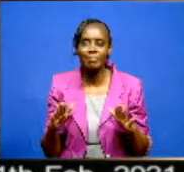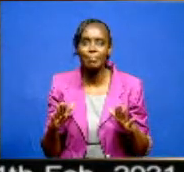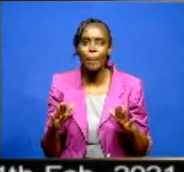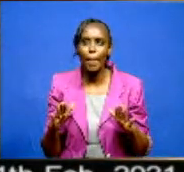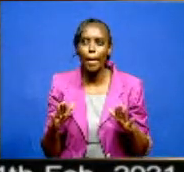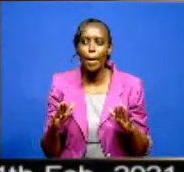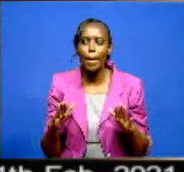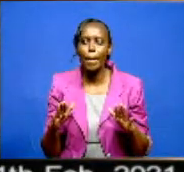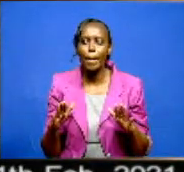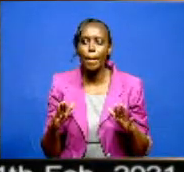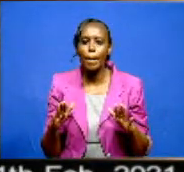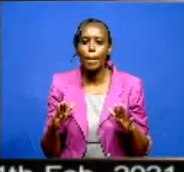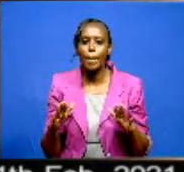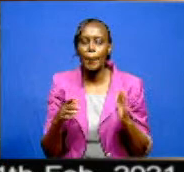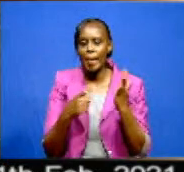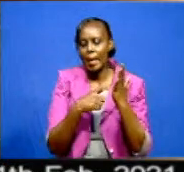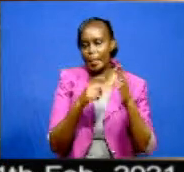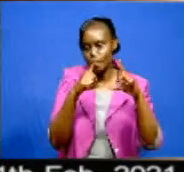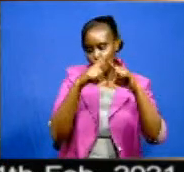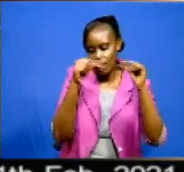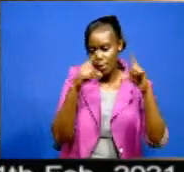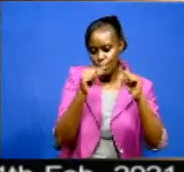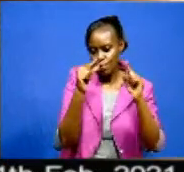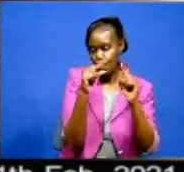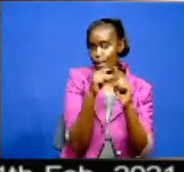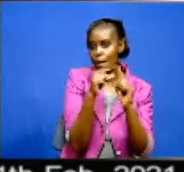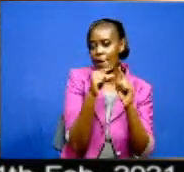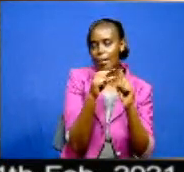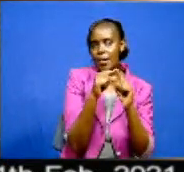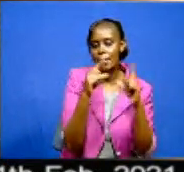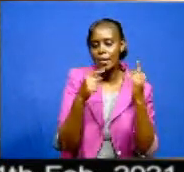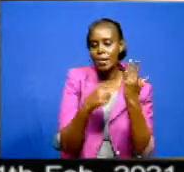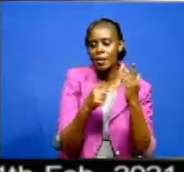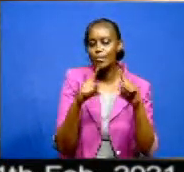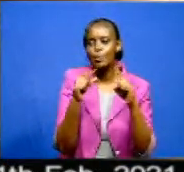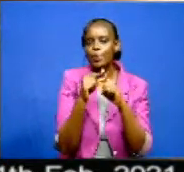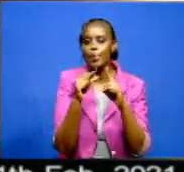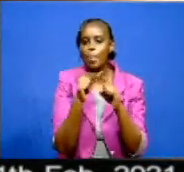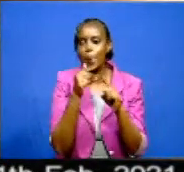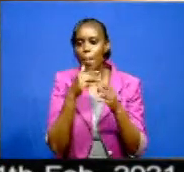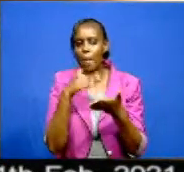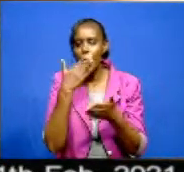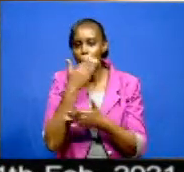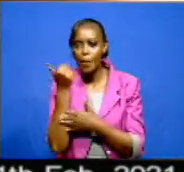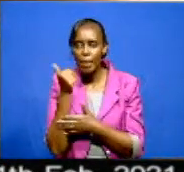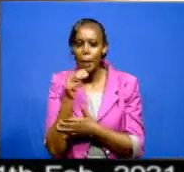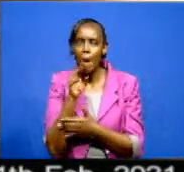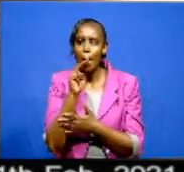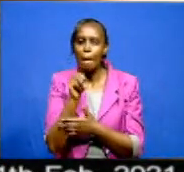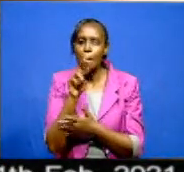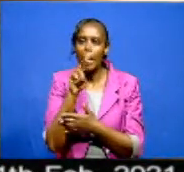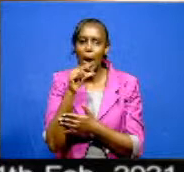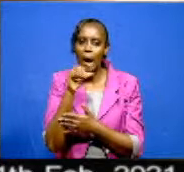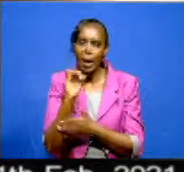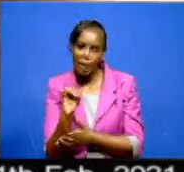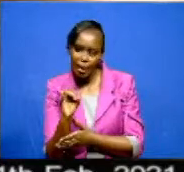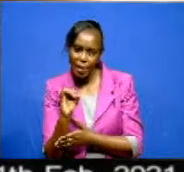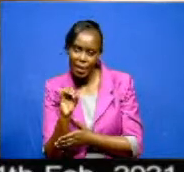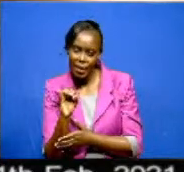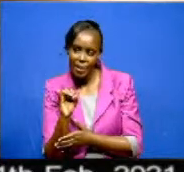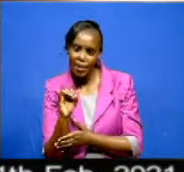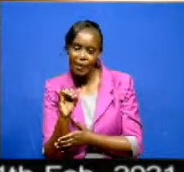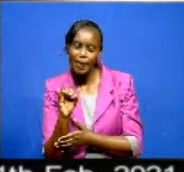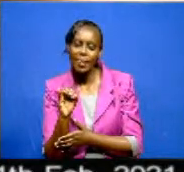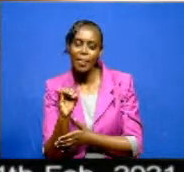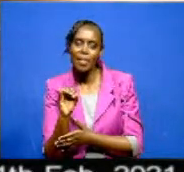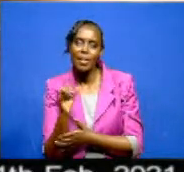yes, it is a Kiswahili word which is even much better, mrangi. That's what wananchi in Kenya